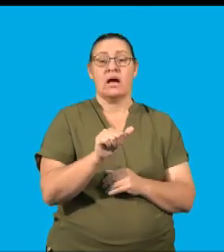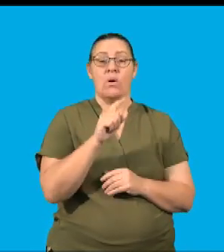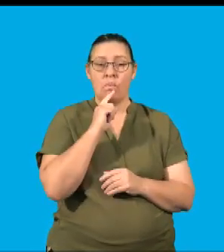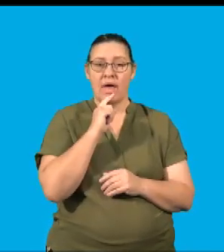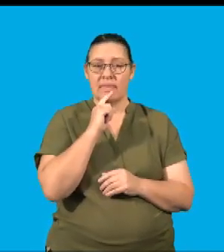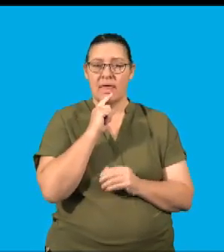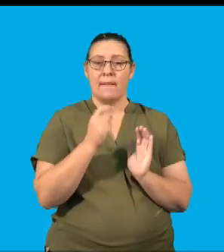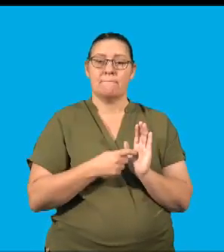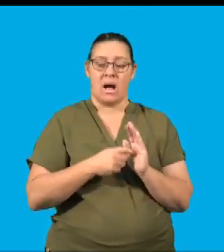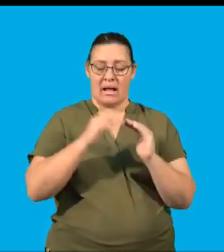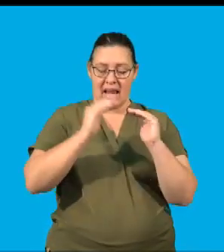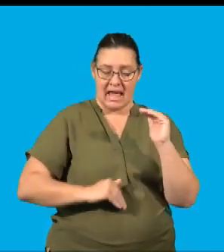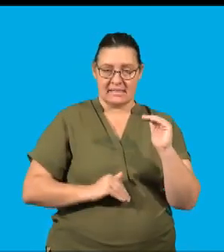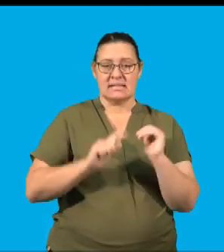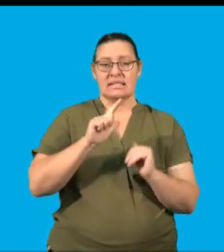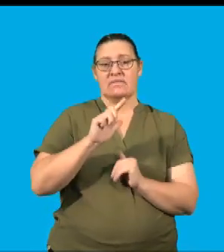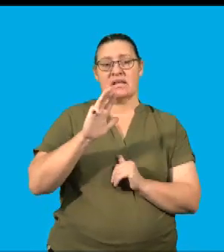a mark less than